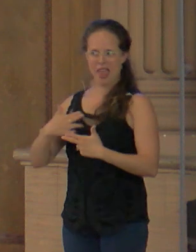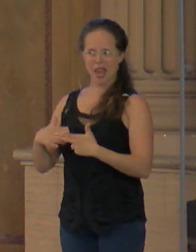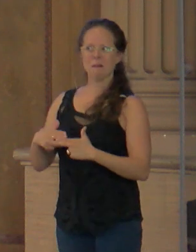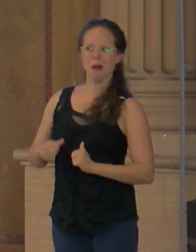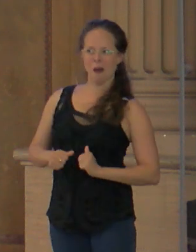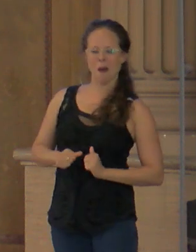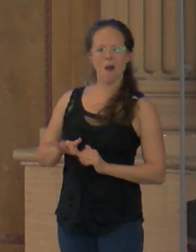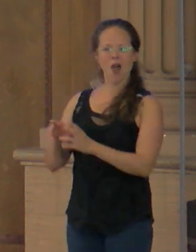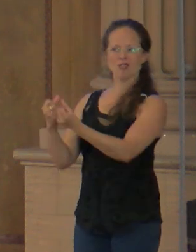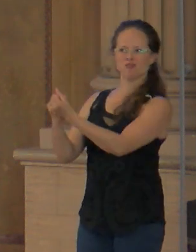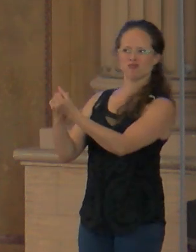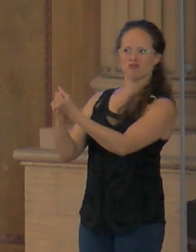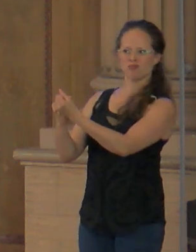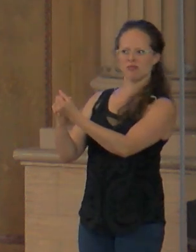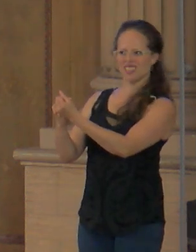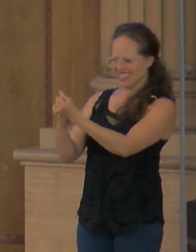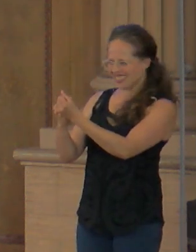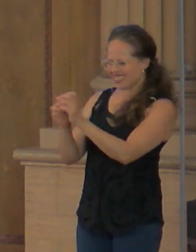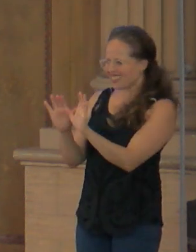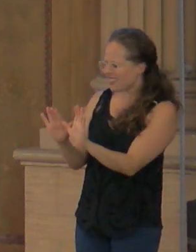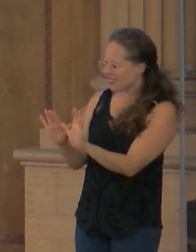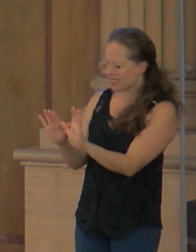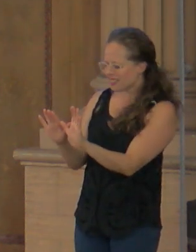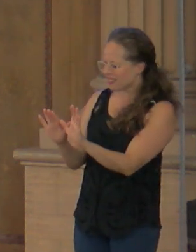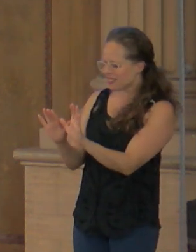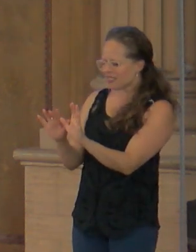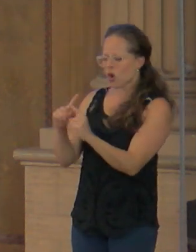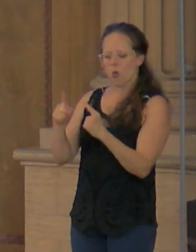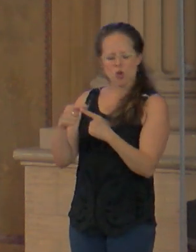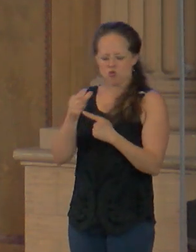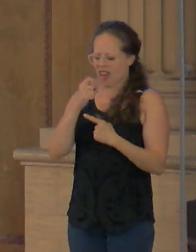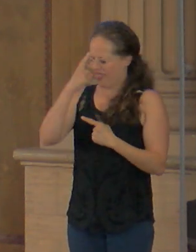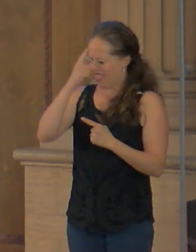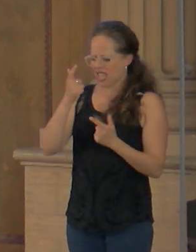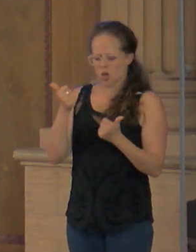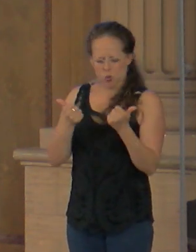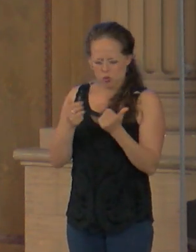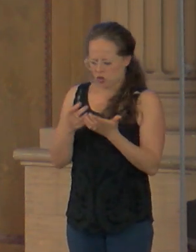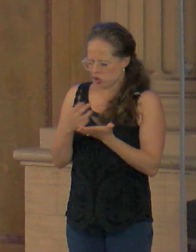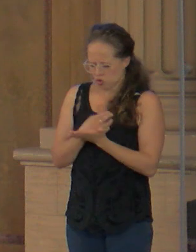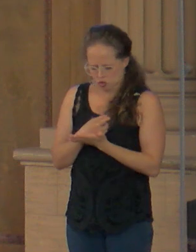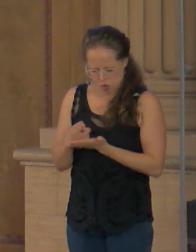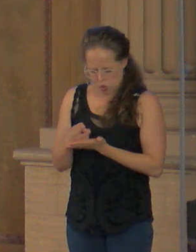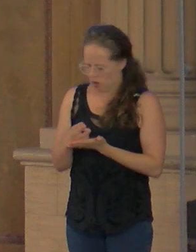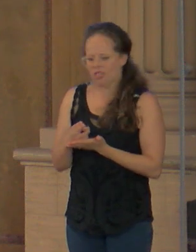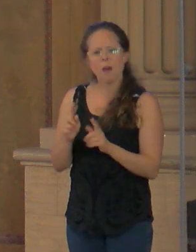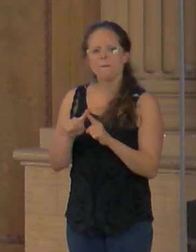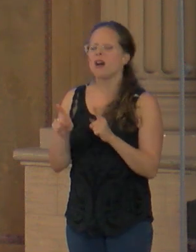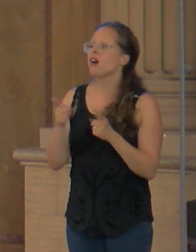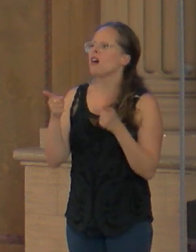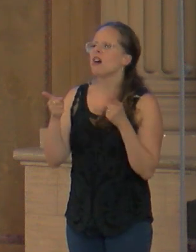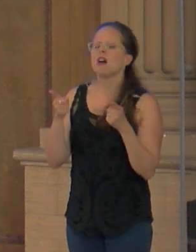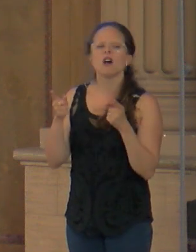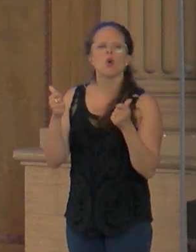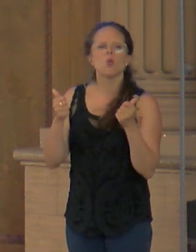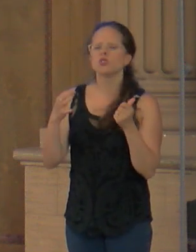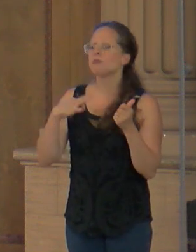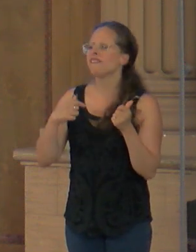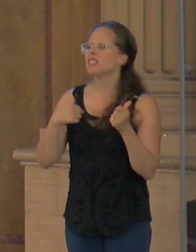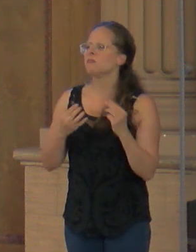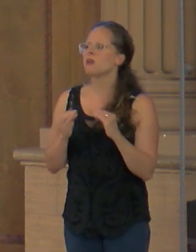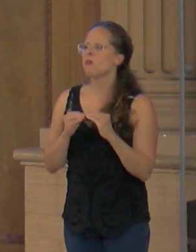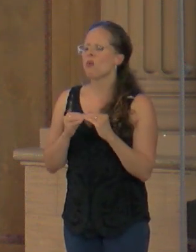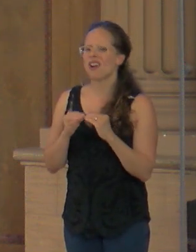But when we're calculating like that, we're not asking what the truth is, but we're deciding which side will benefit me more if I join it, what we're really doing is